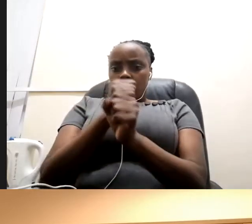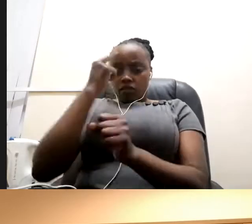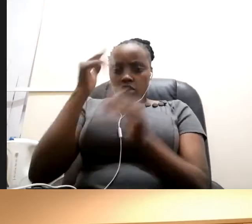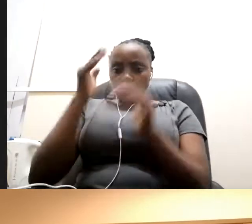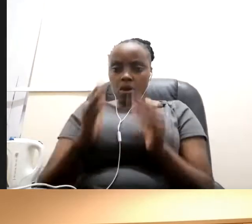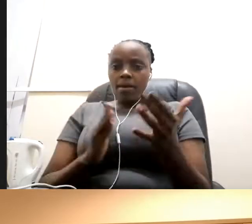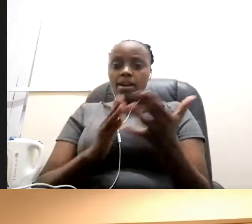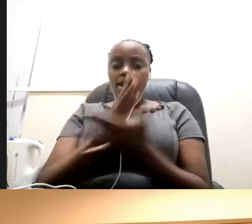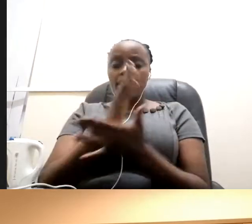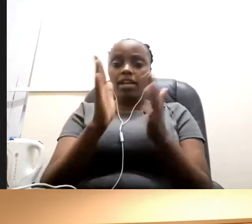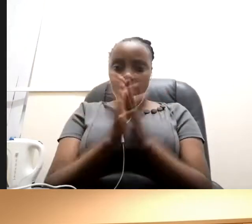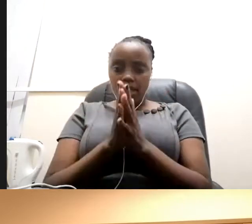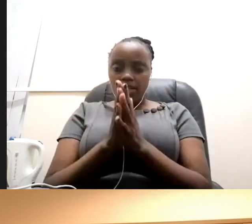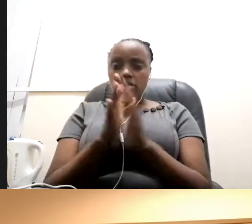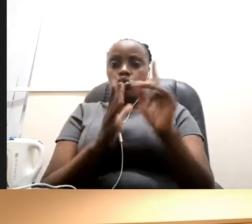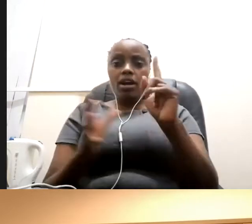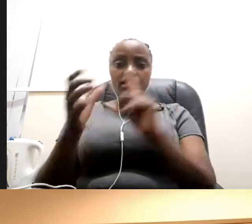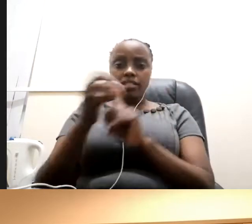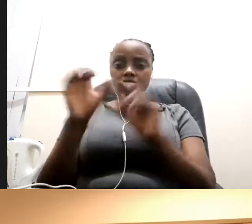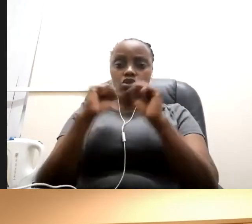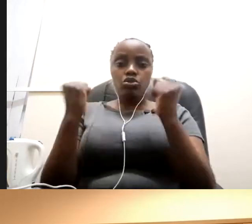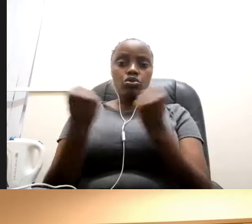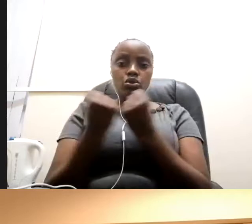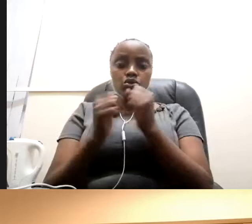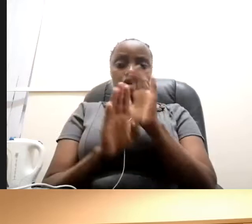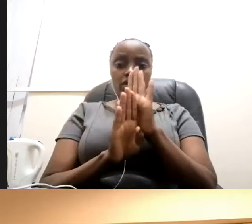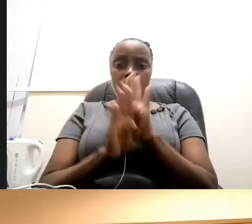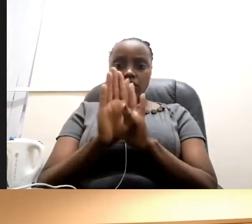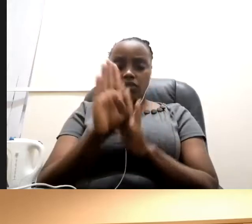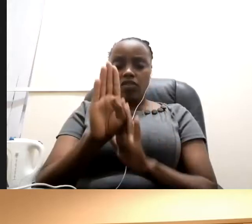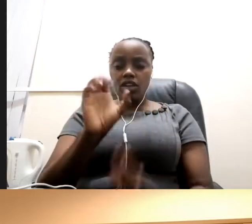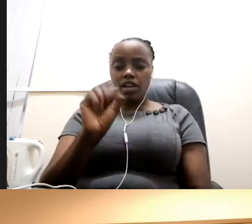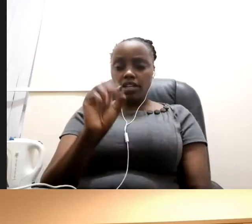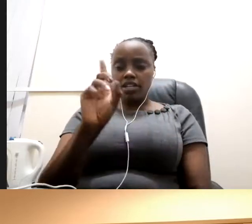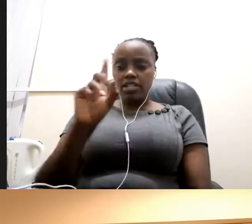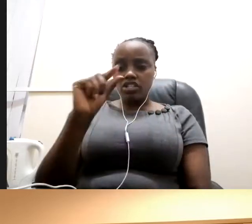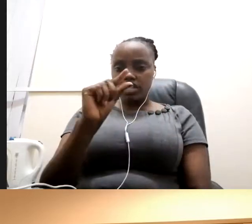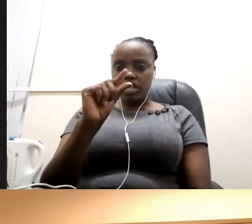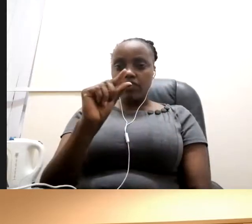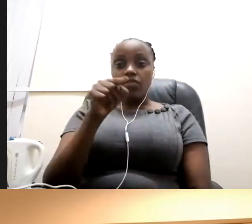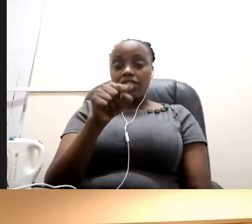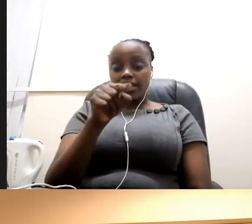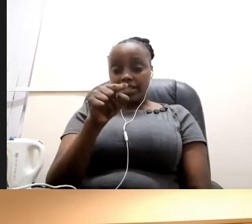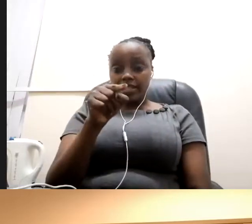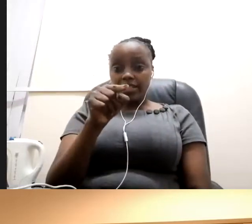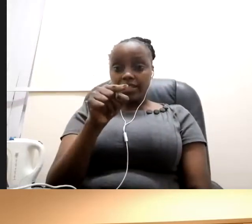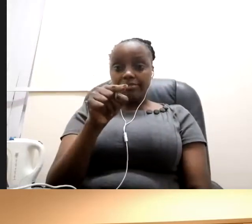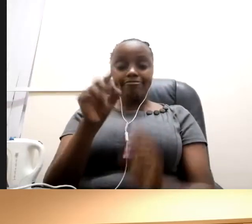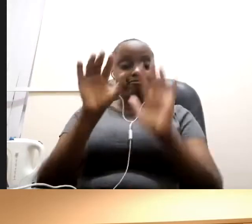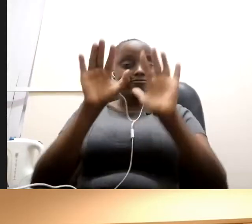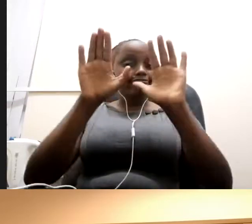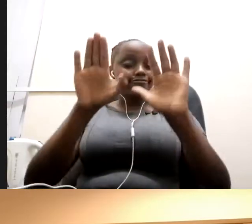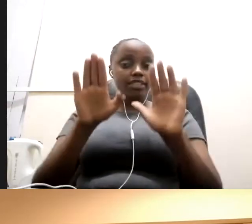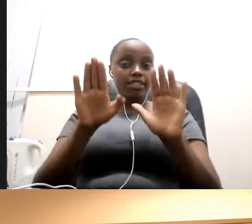and to fulfill social development, SDG. For this reason, it is important